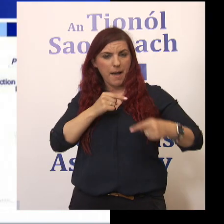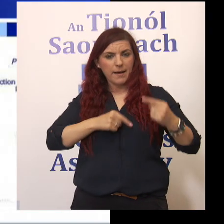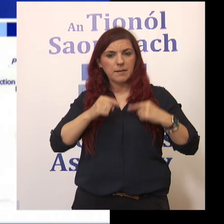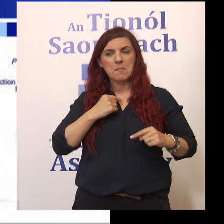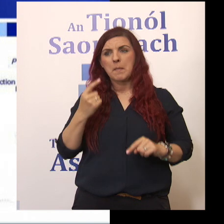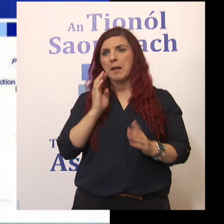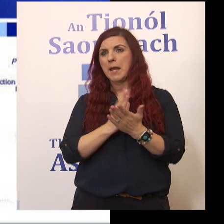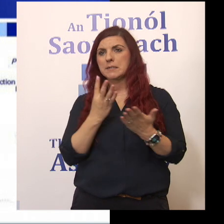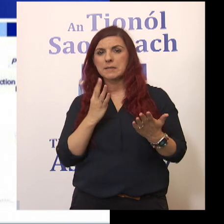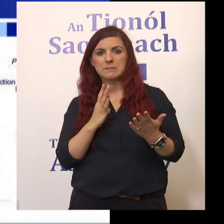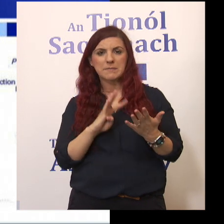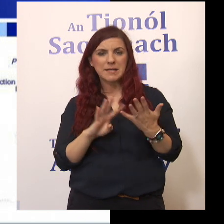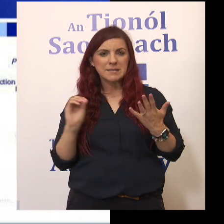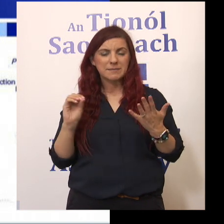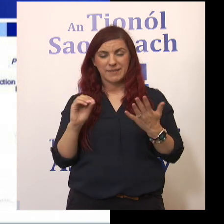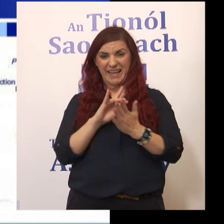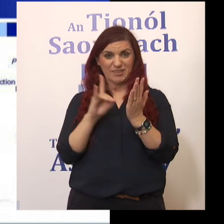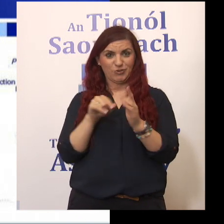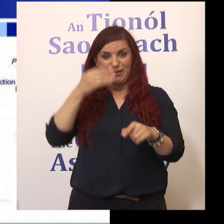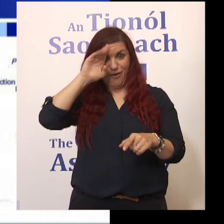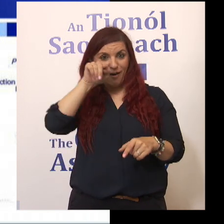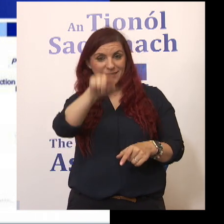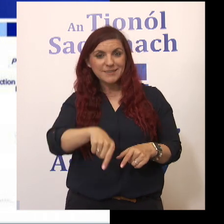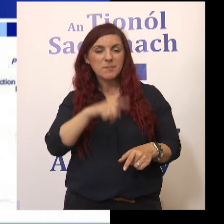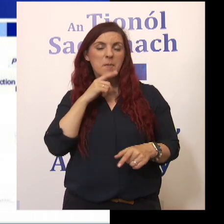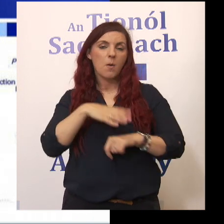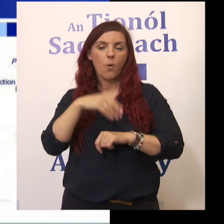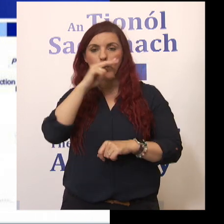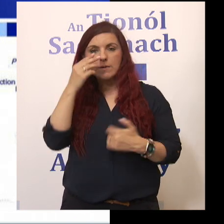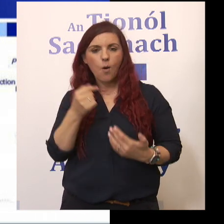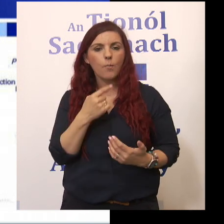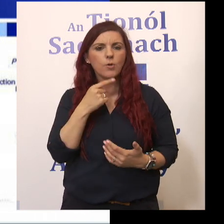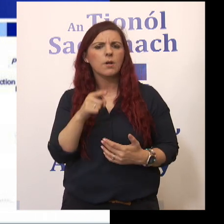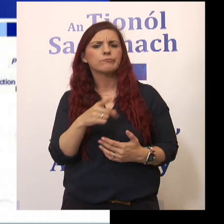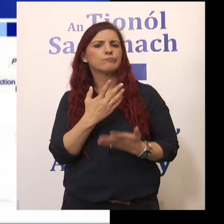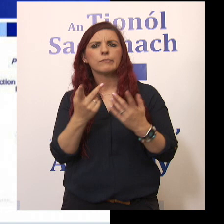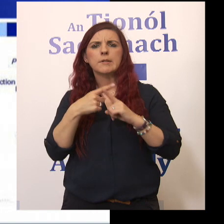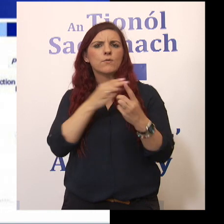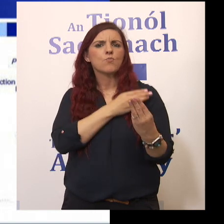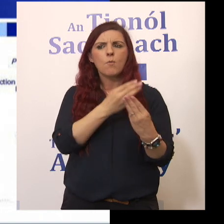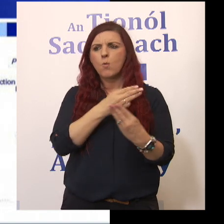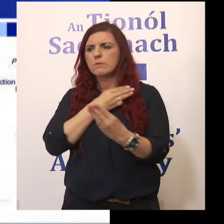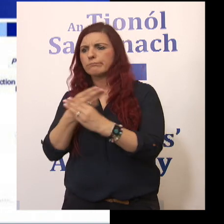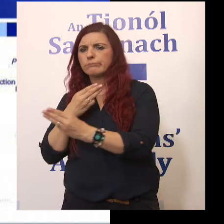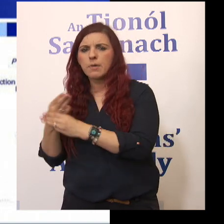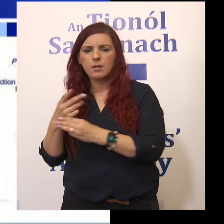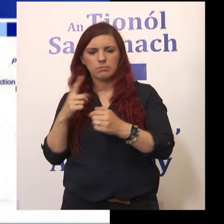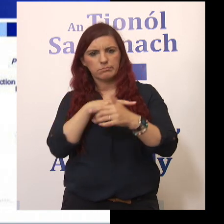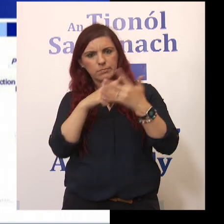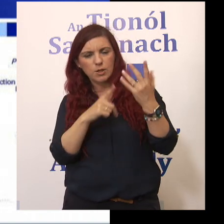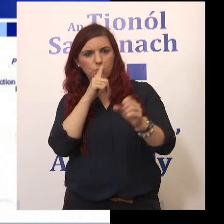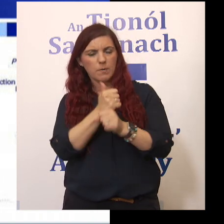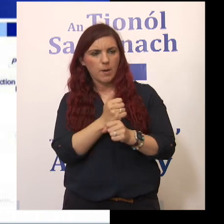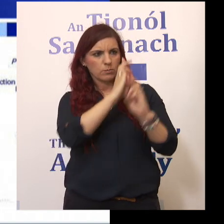is probably old hat at this stage. But I suppose a range of proposals that have been out there around